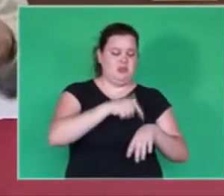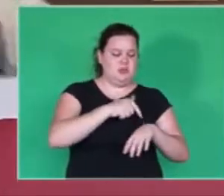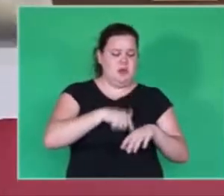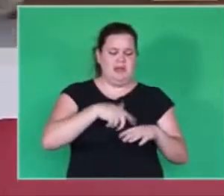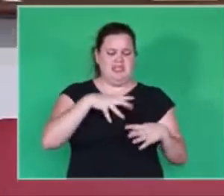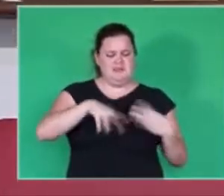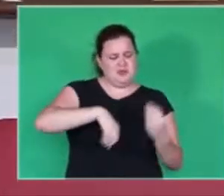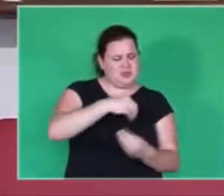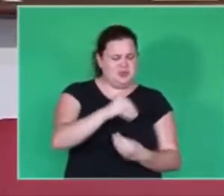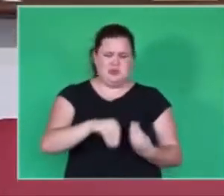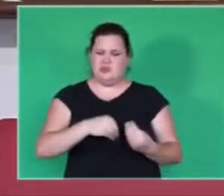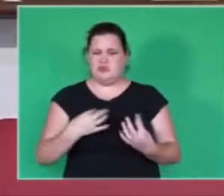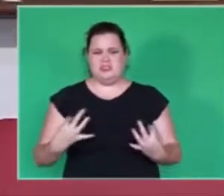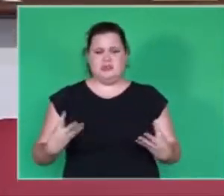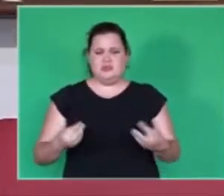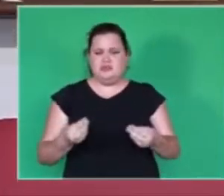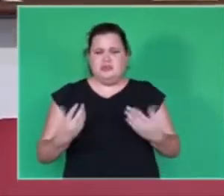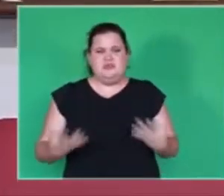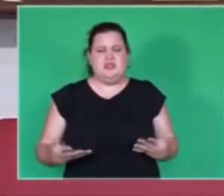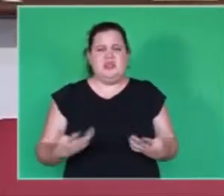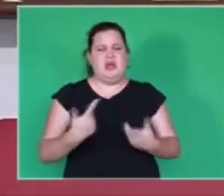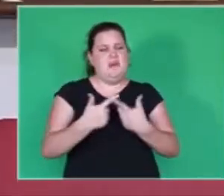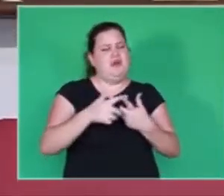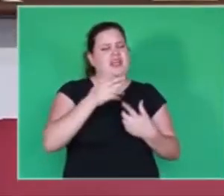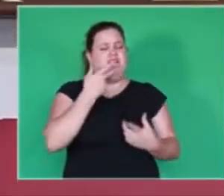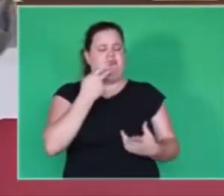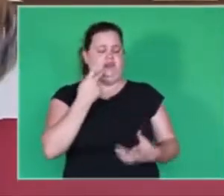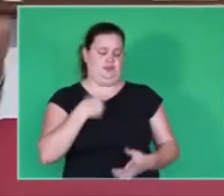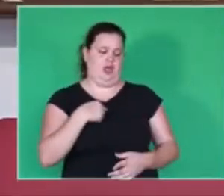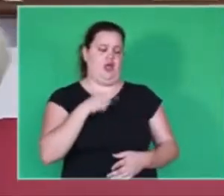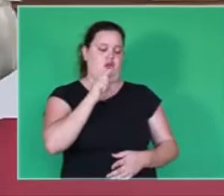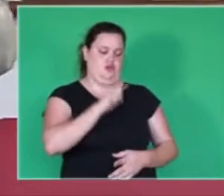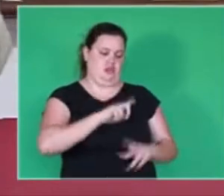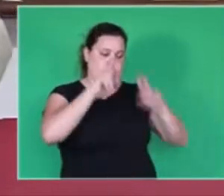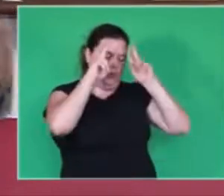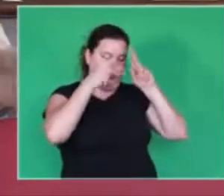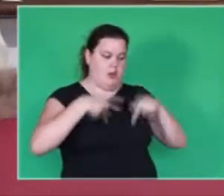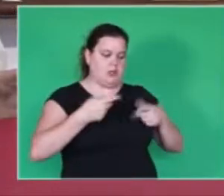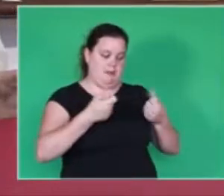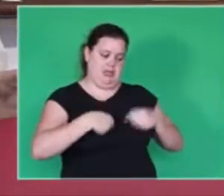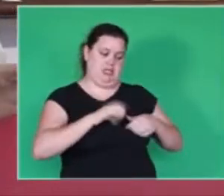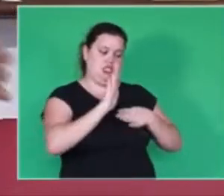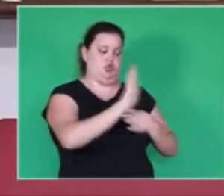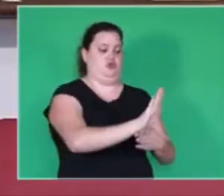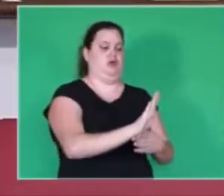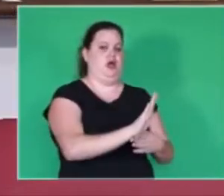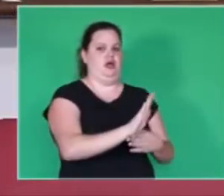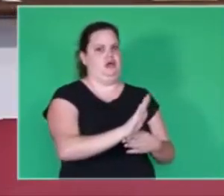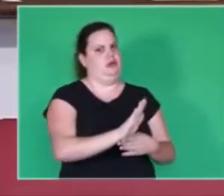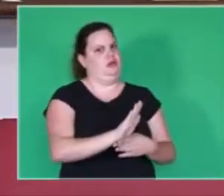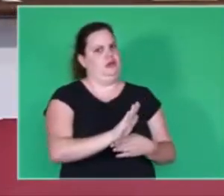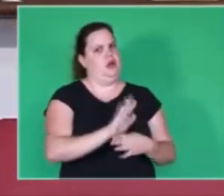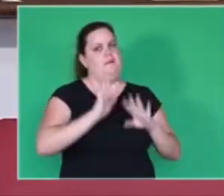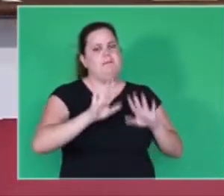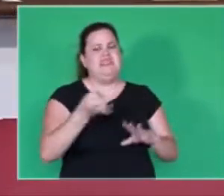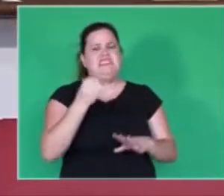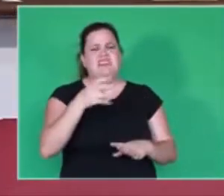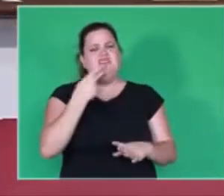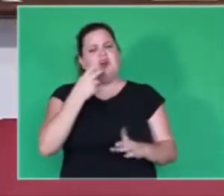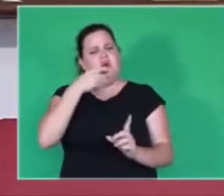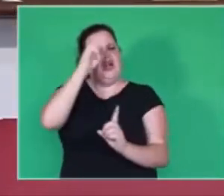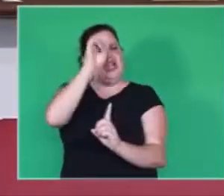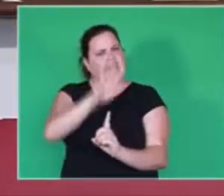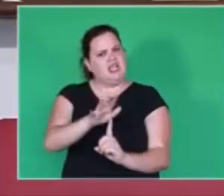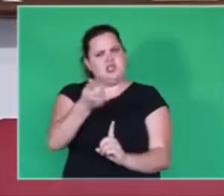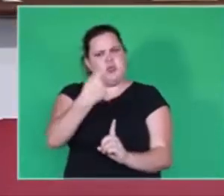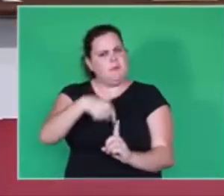and he confused a few things. And man needs to do something. Now, by grace, he doesn't need to do anything.